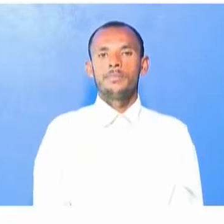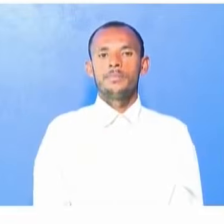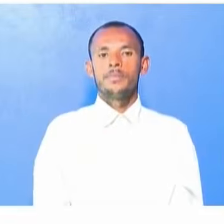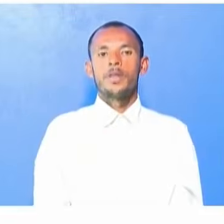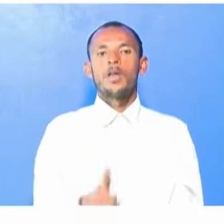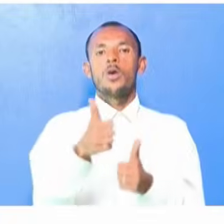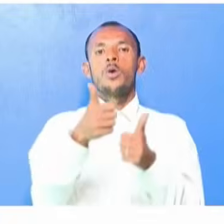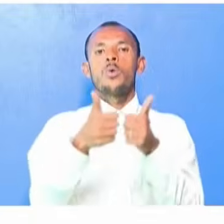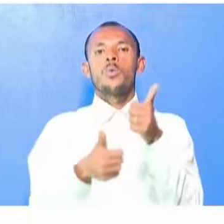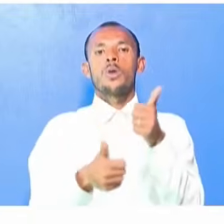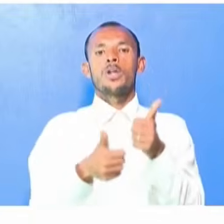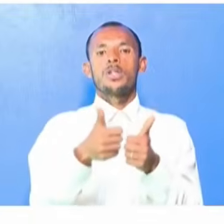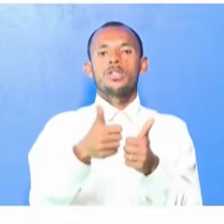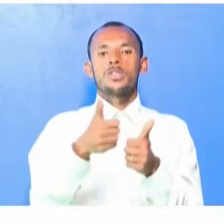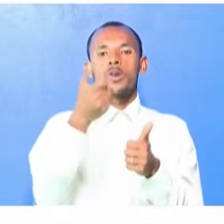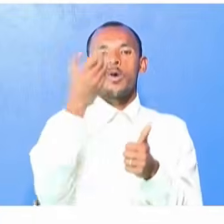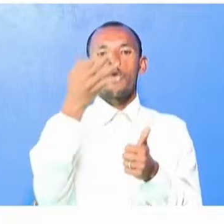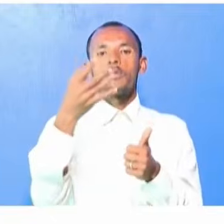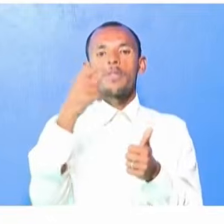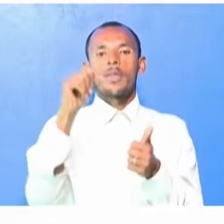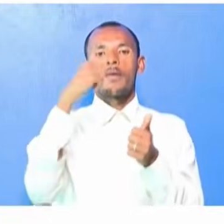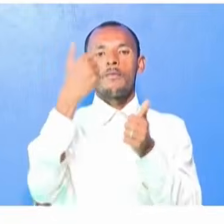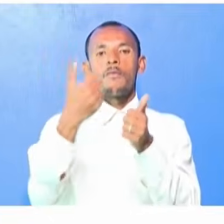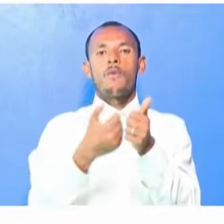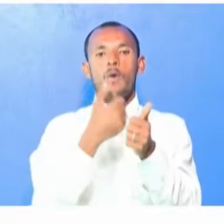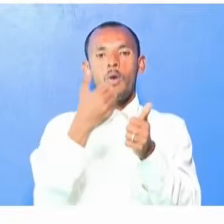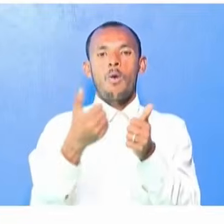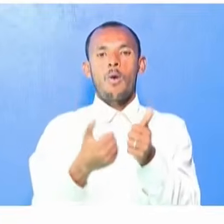the following? Which of the following